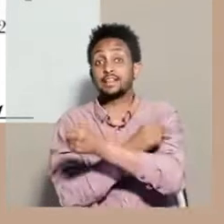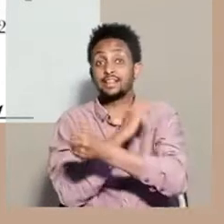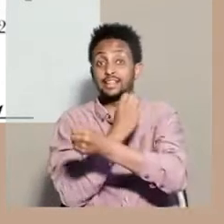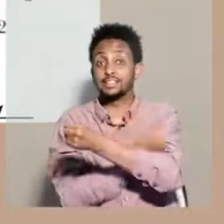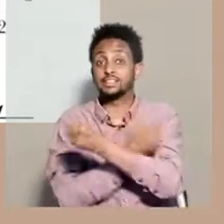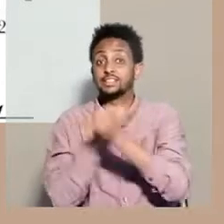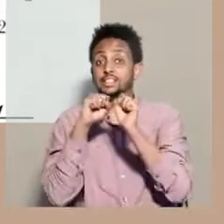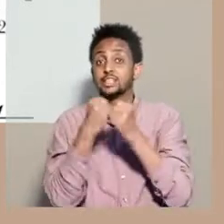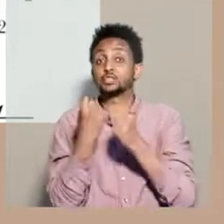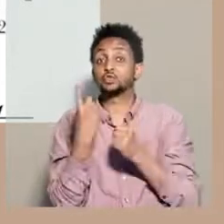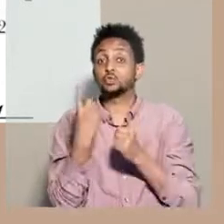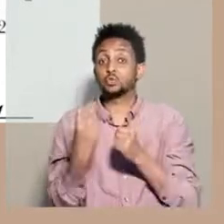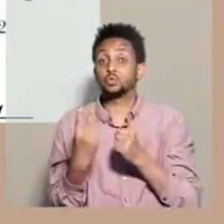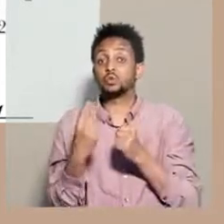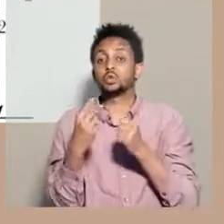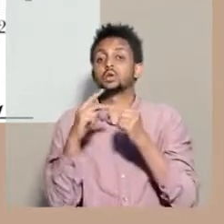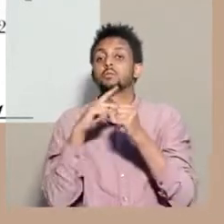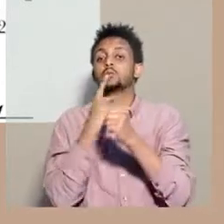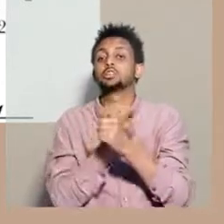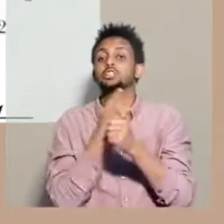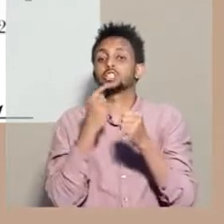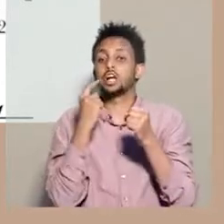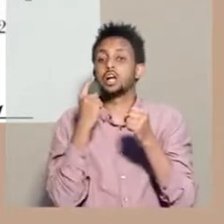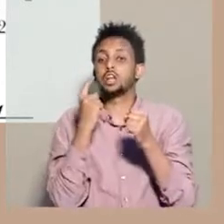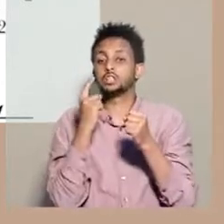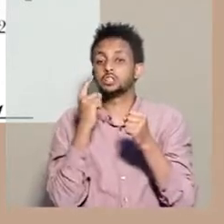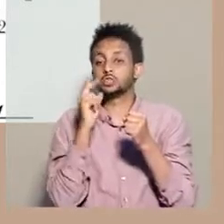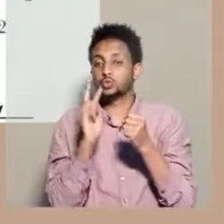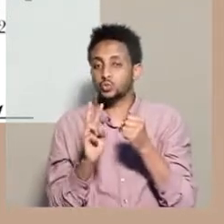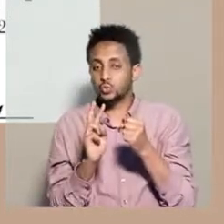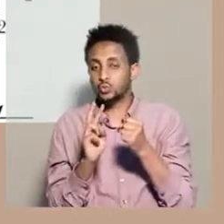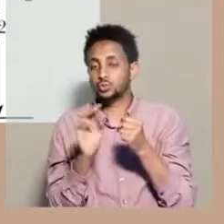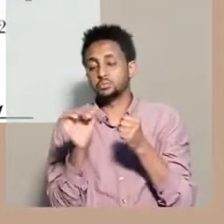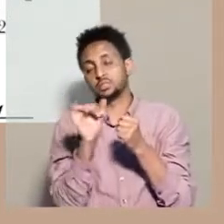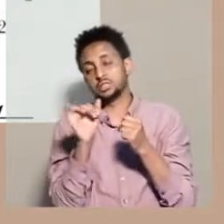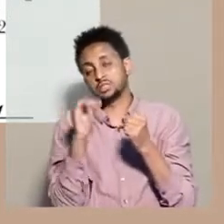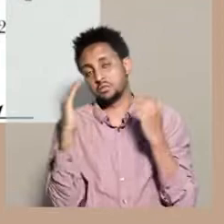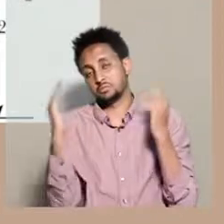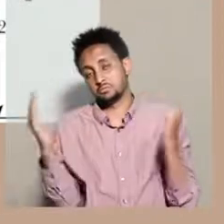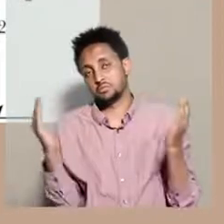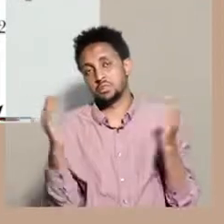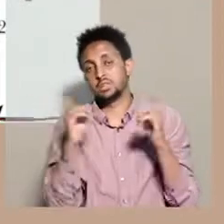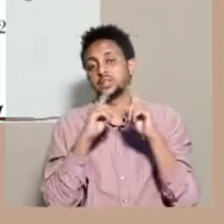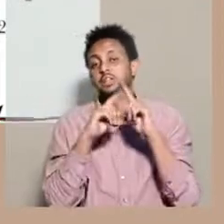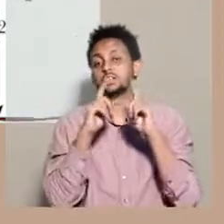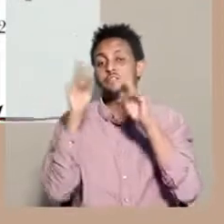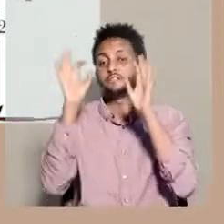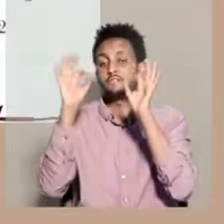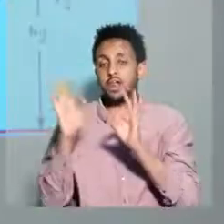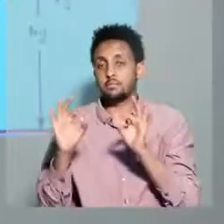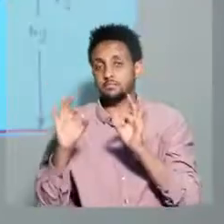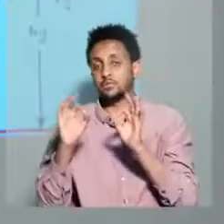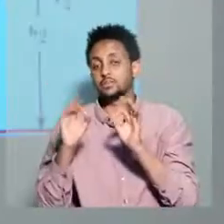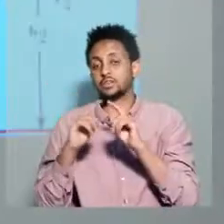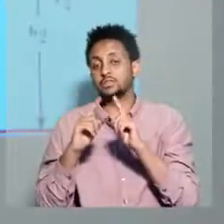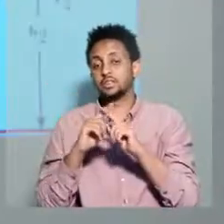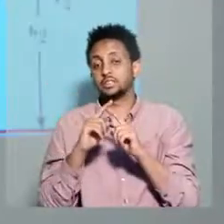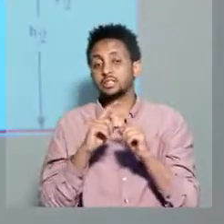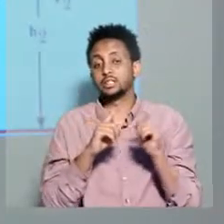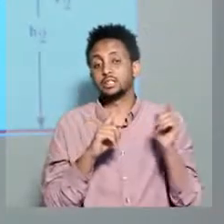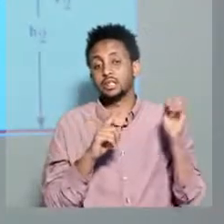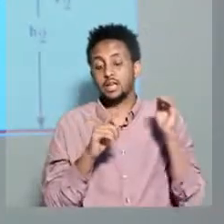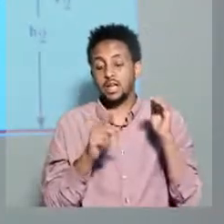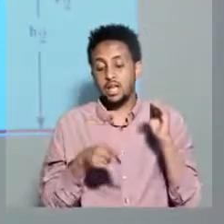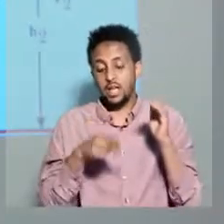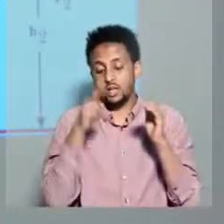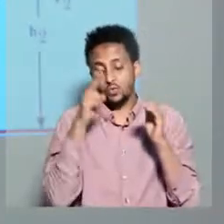at section 2 plus potential energy at section 2. Suppose here you have a frame of reference. The elevation or the